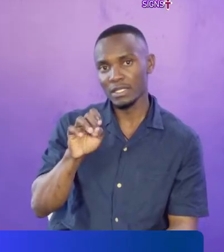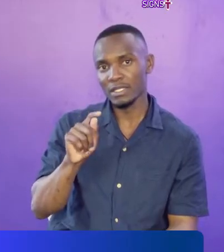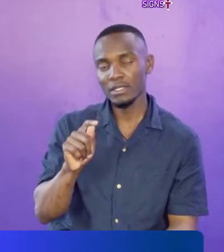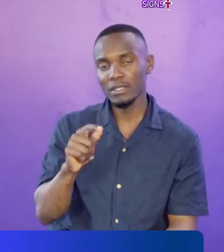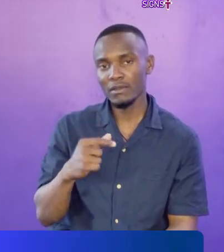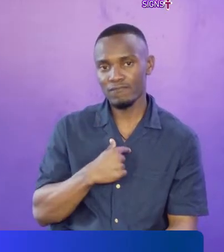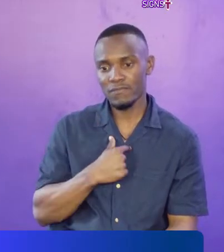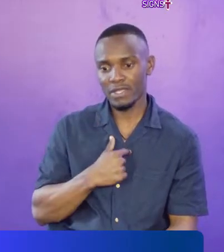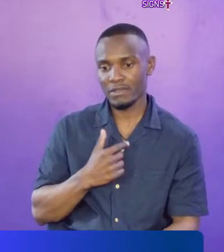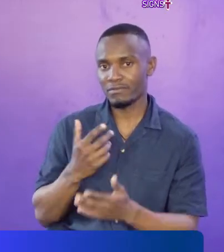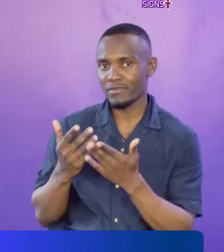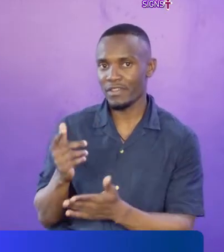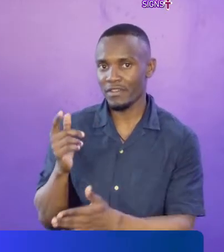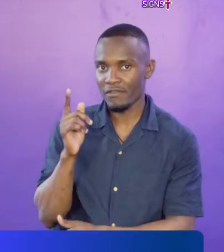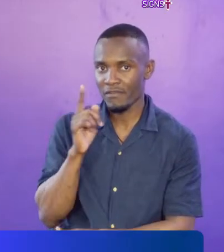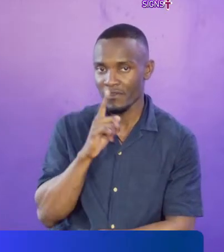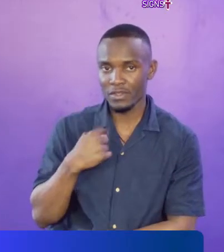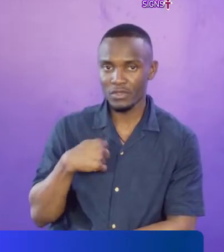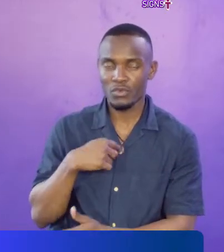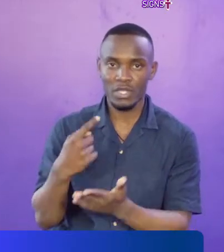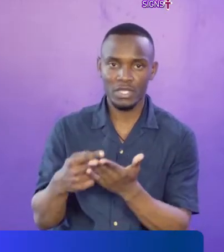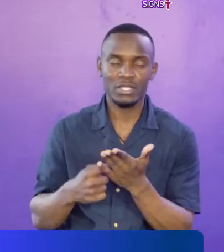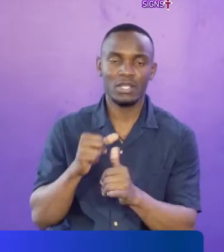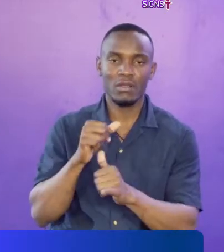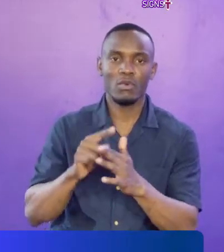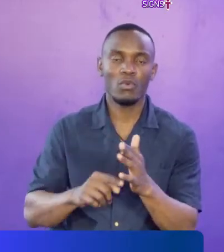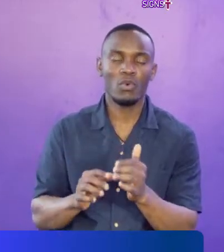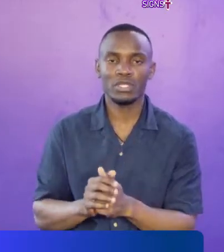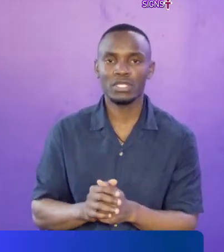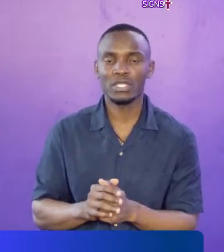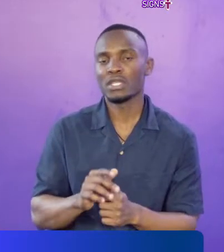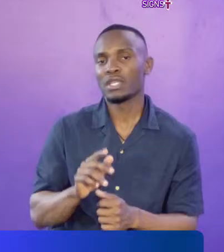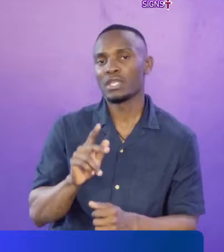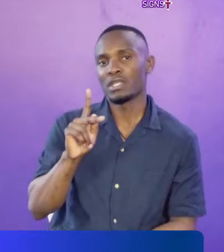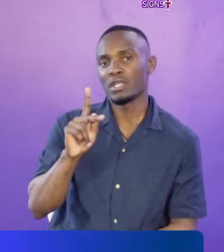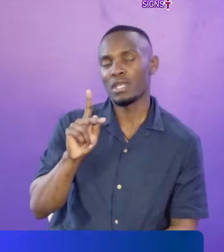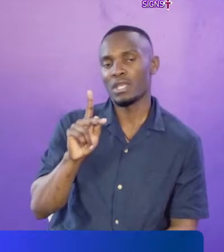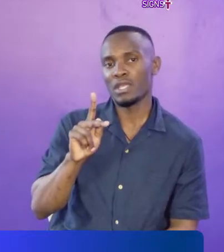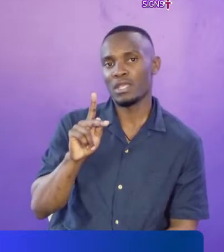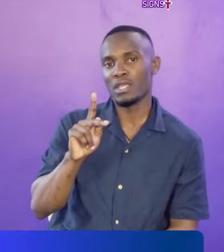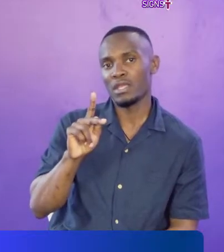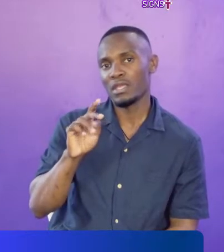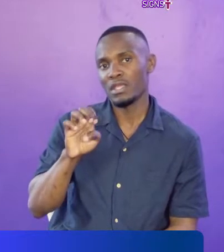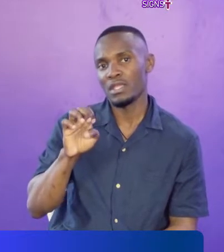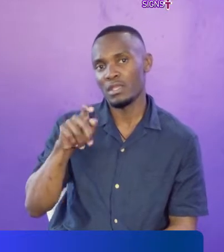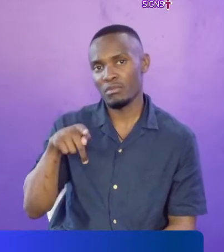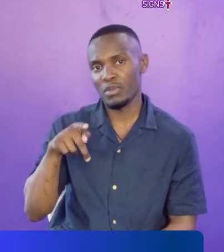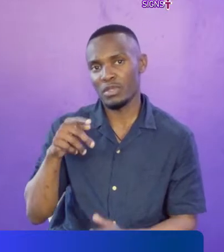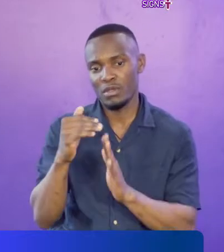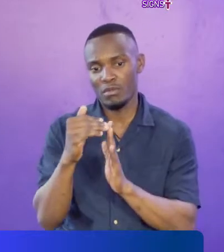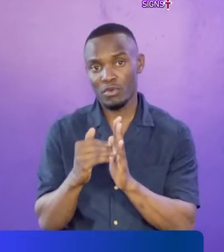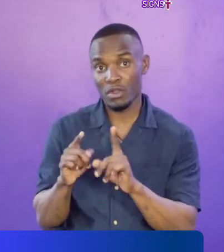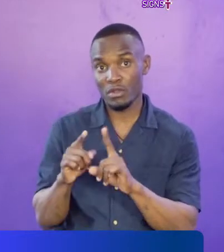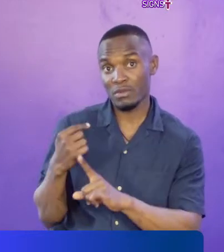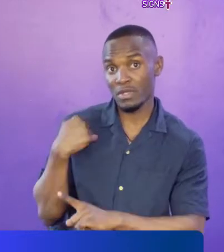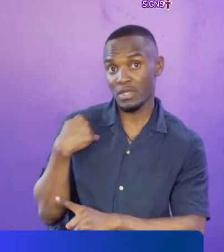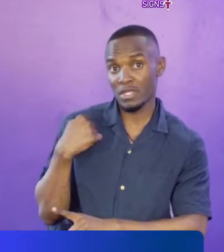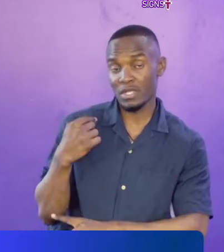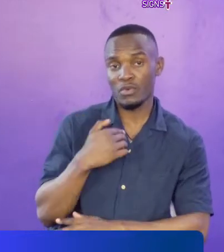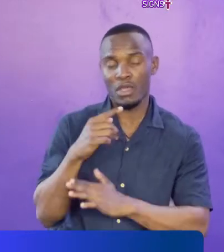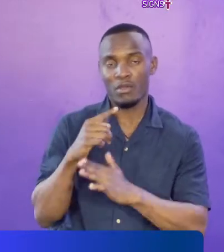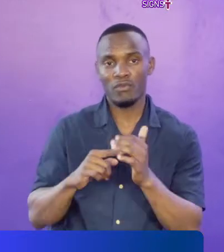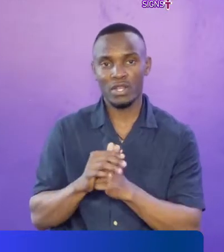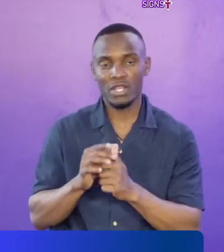have a conversation about the TAP program. Yesterday we had the executive director of the Kenya Society for the